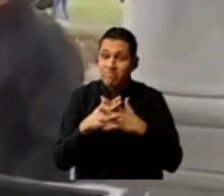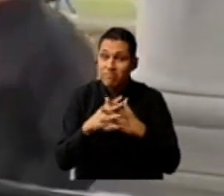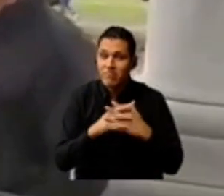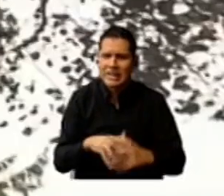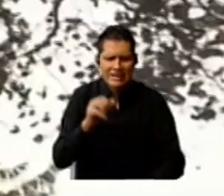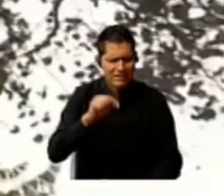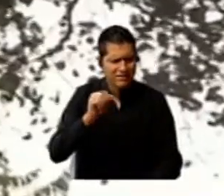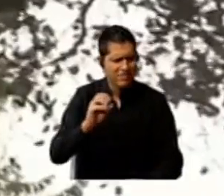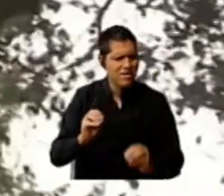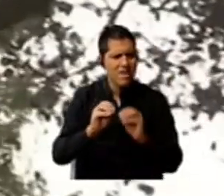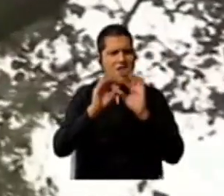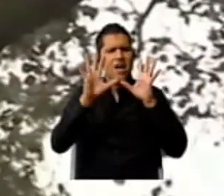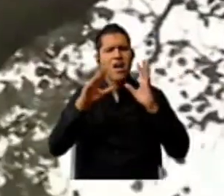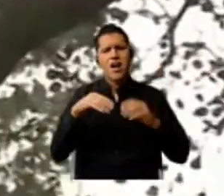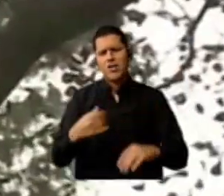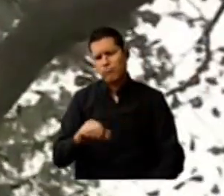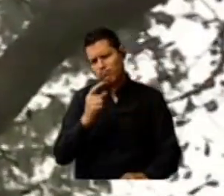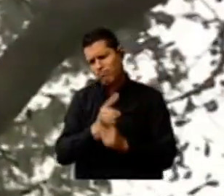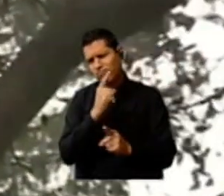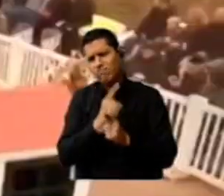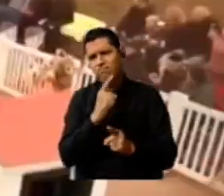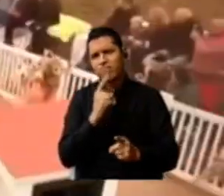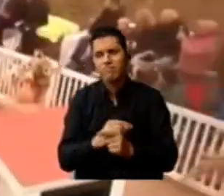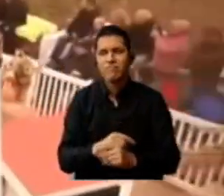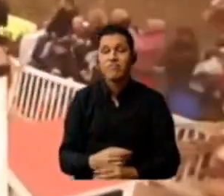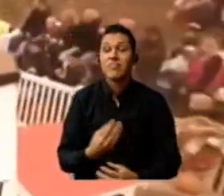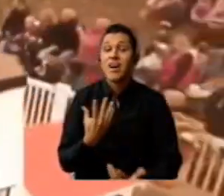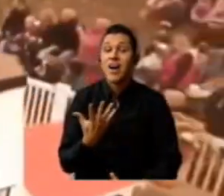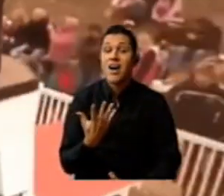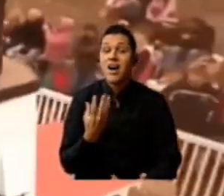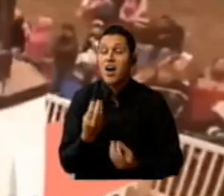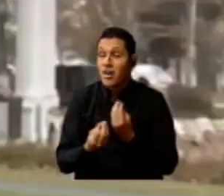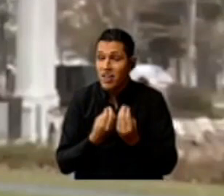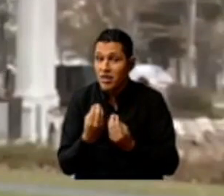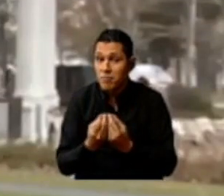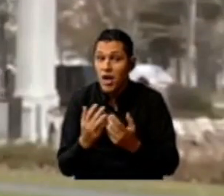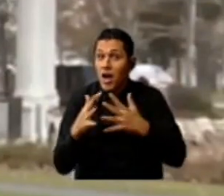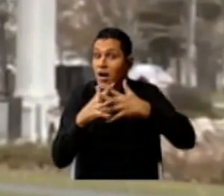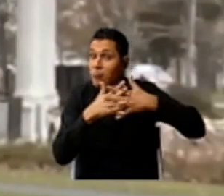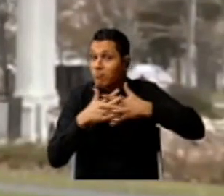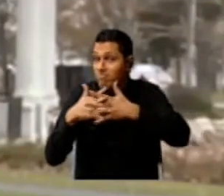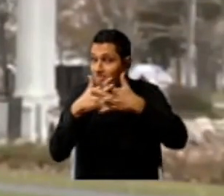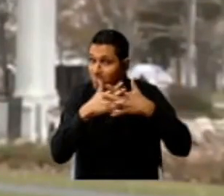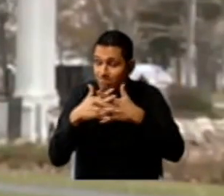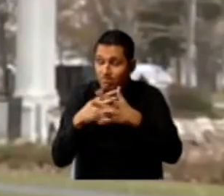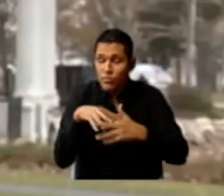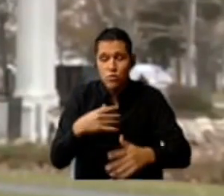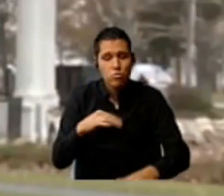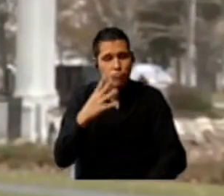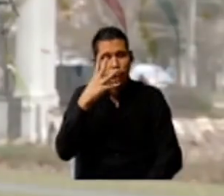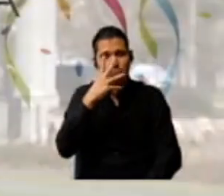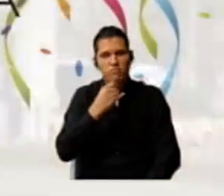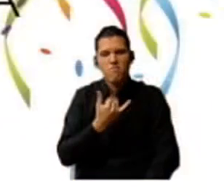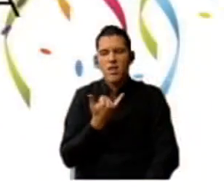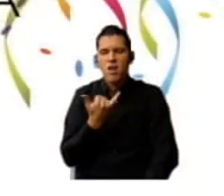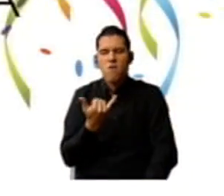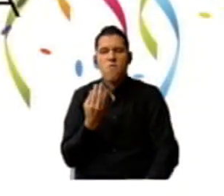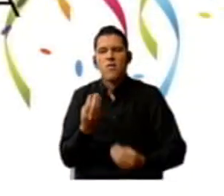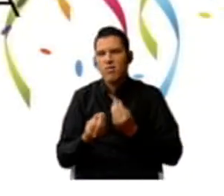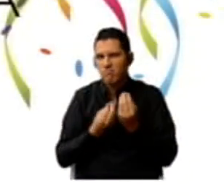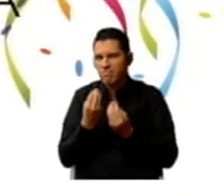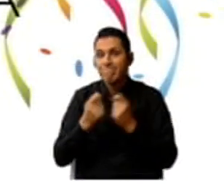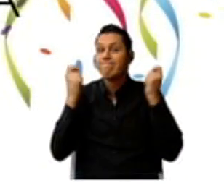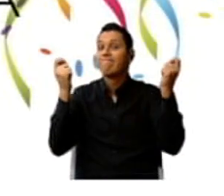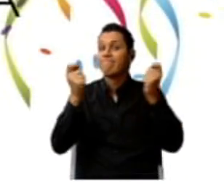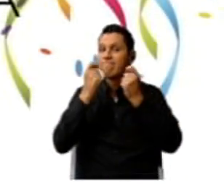knows a thing or two about the early settlers. We are in the United States of America, and they are